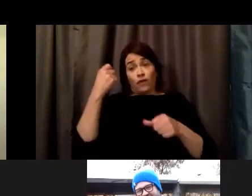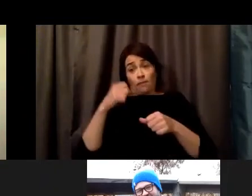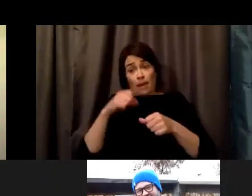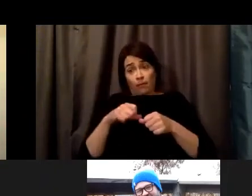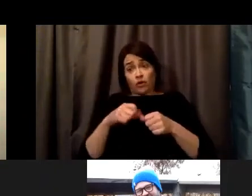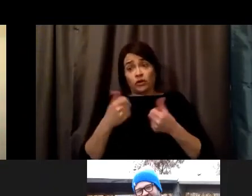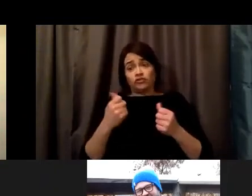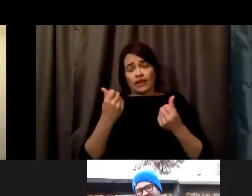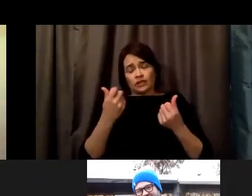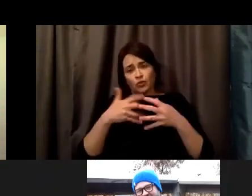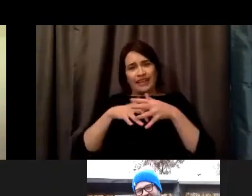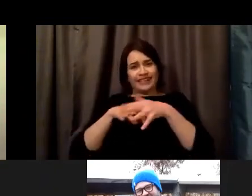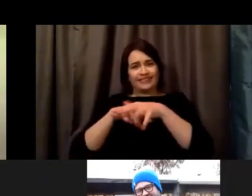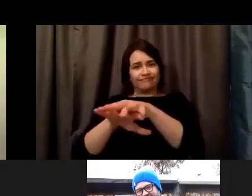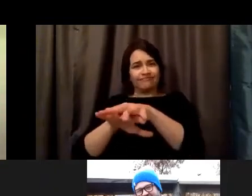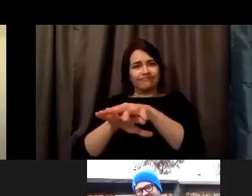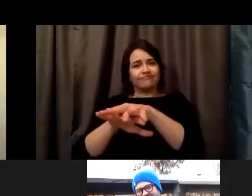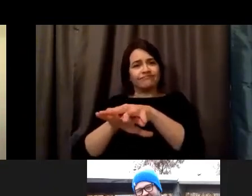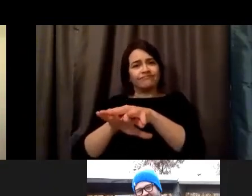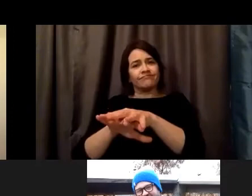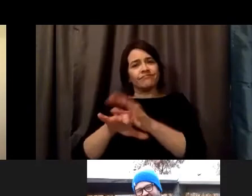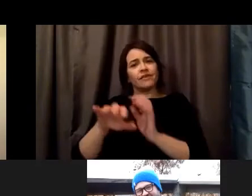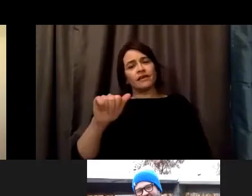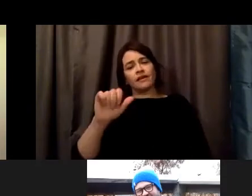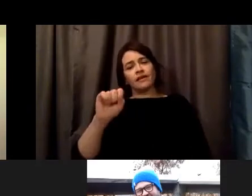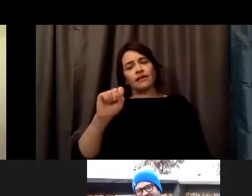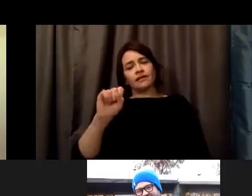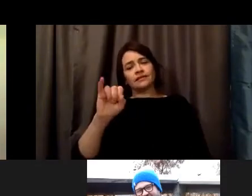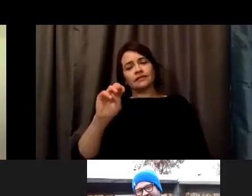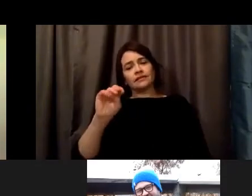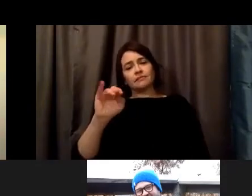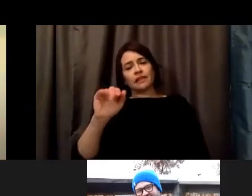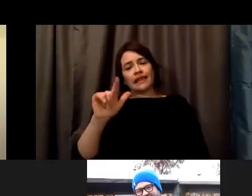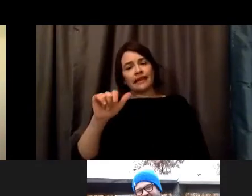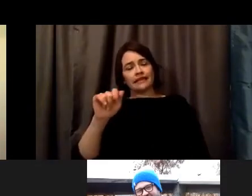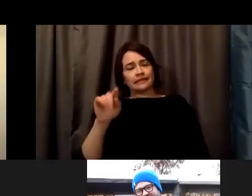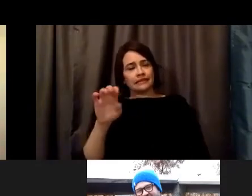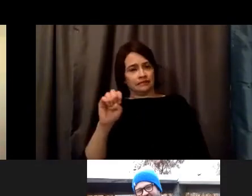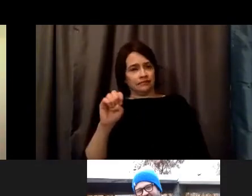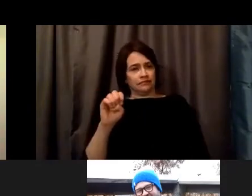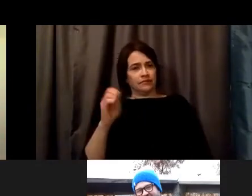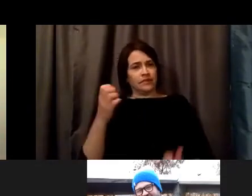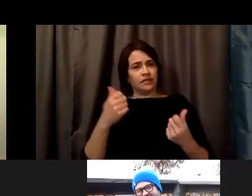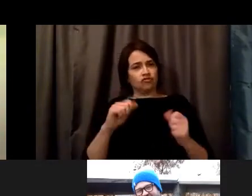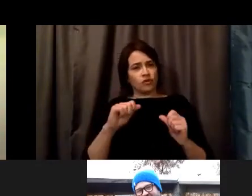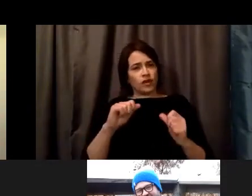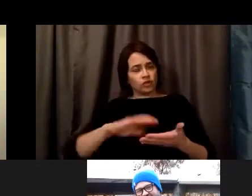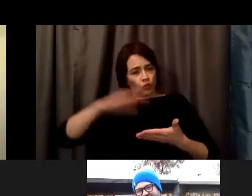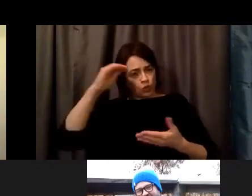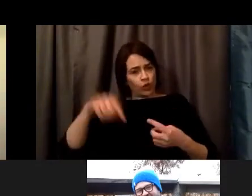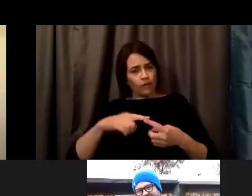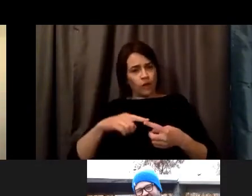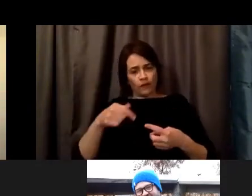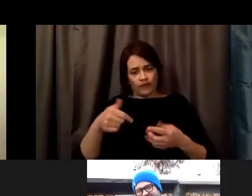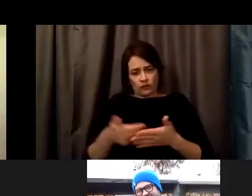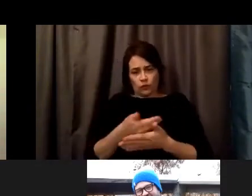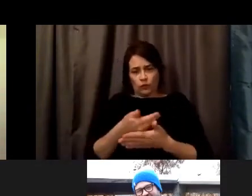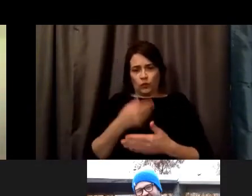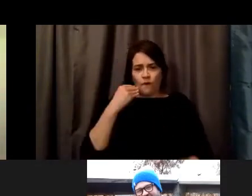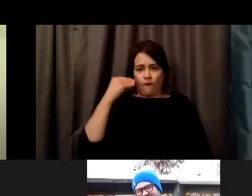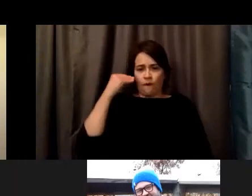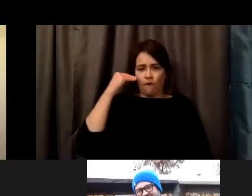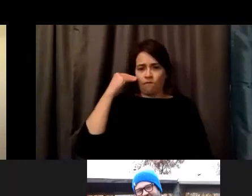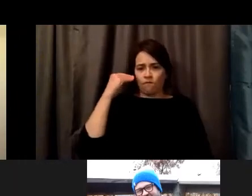to understand this new homeland, this new climate that we have, trying to speak English.